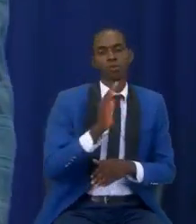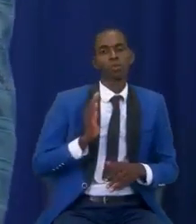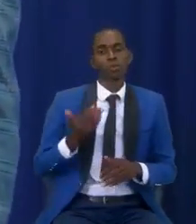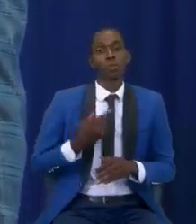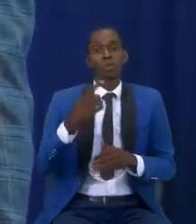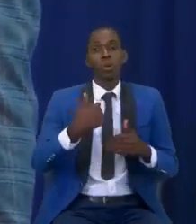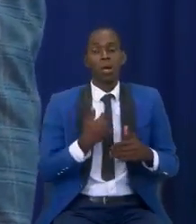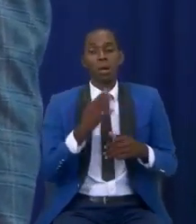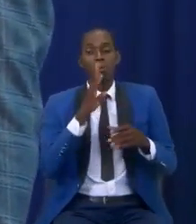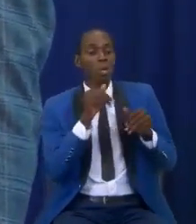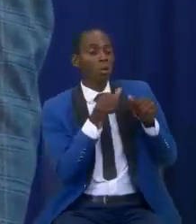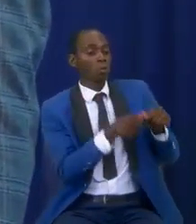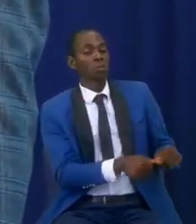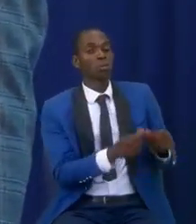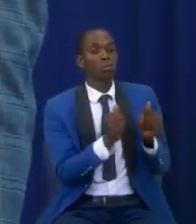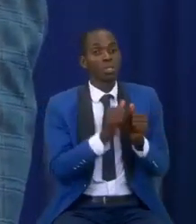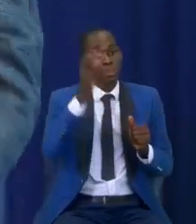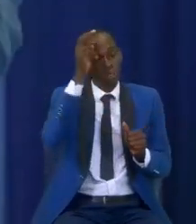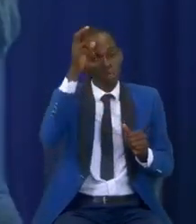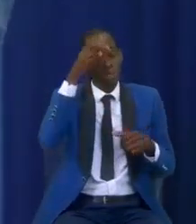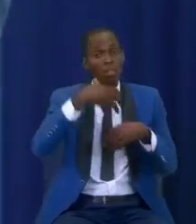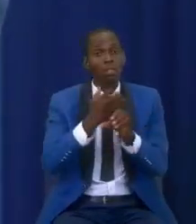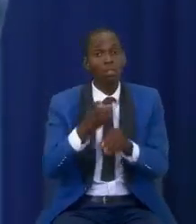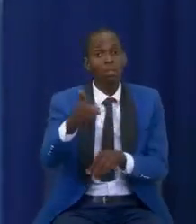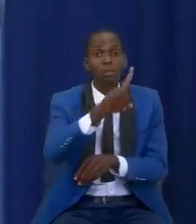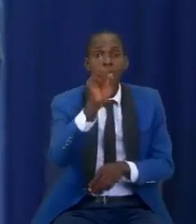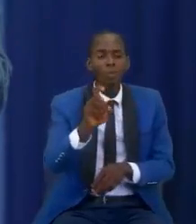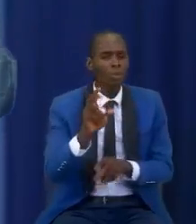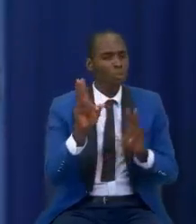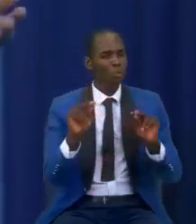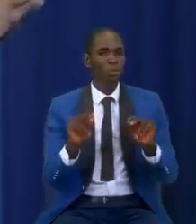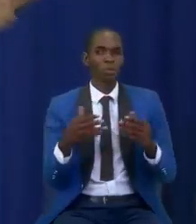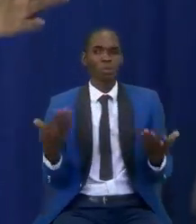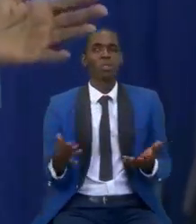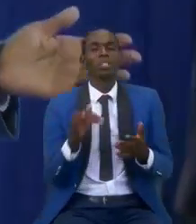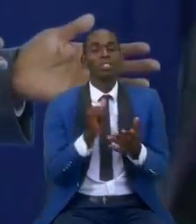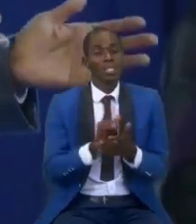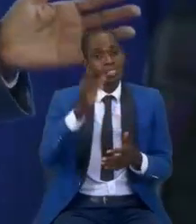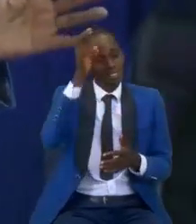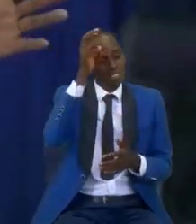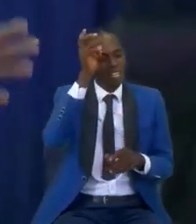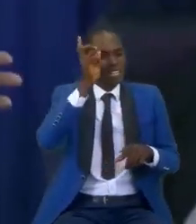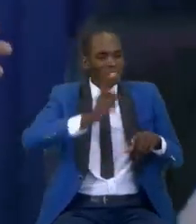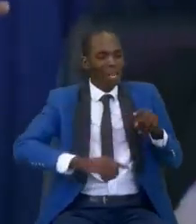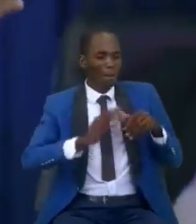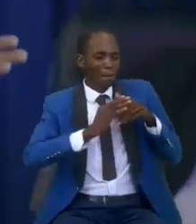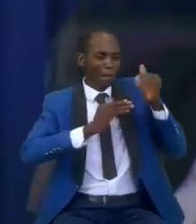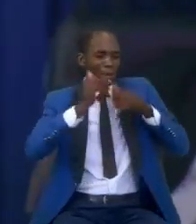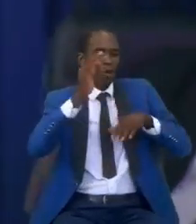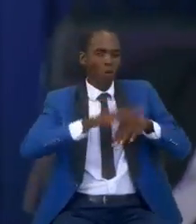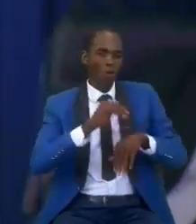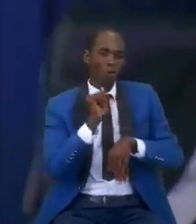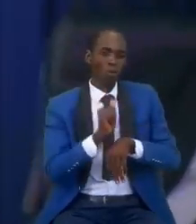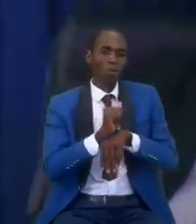cannot improve on the work of God in your life. All he can do is to decrease you, diminish you,